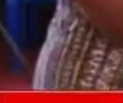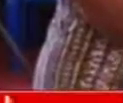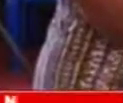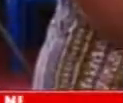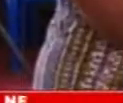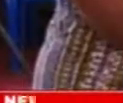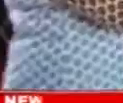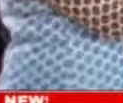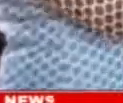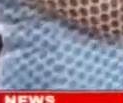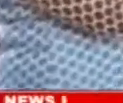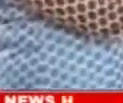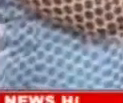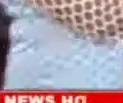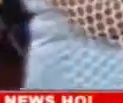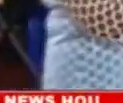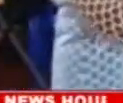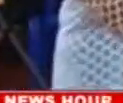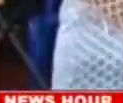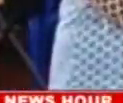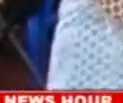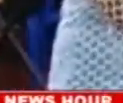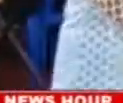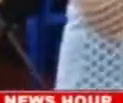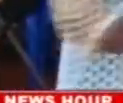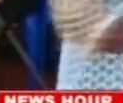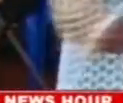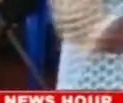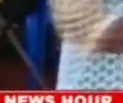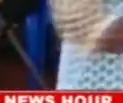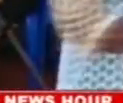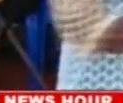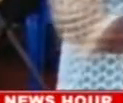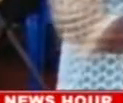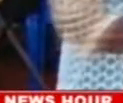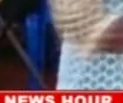members who have helped in the group on its 40-year journey.